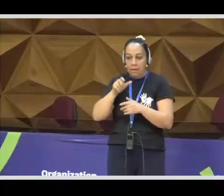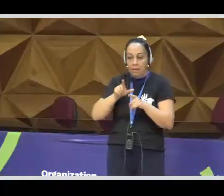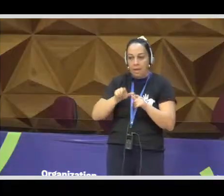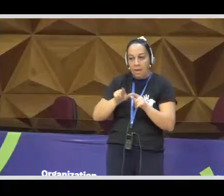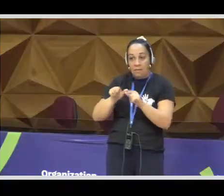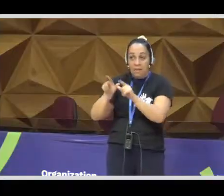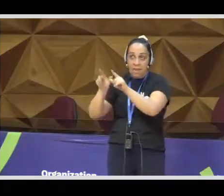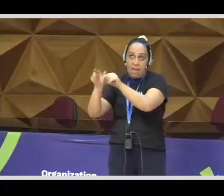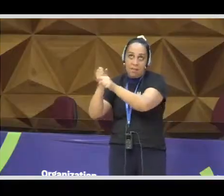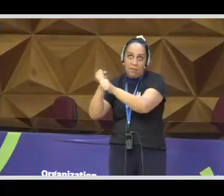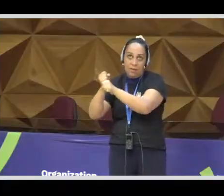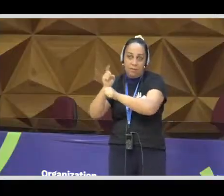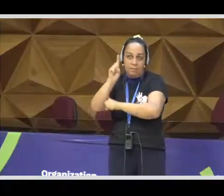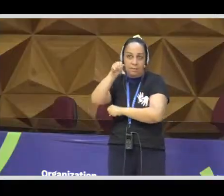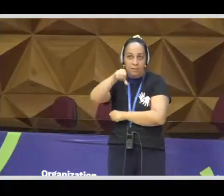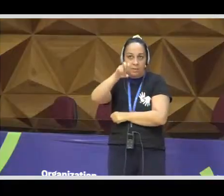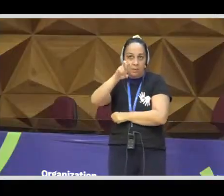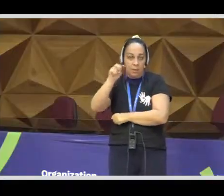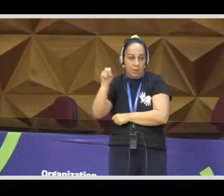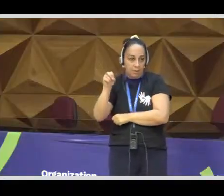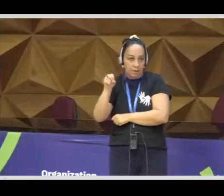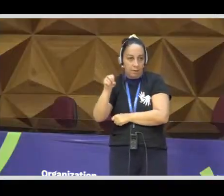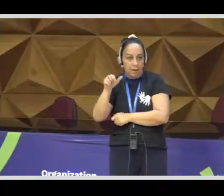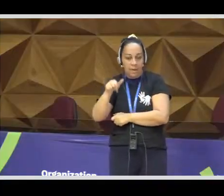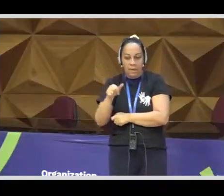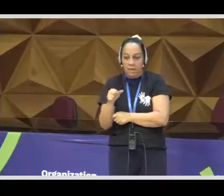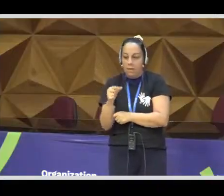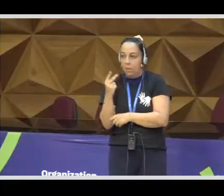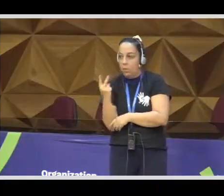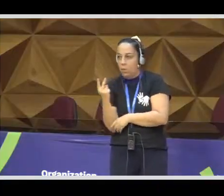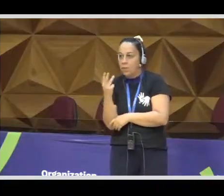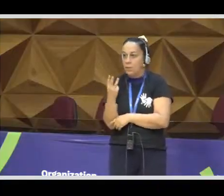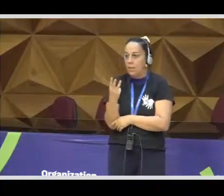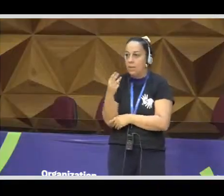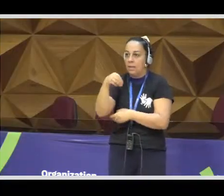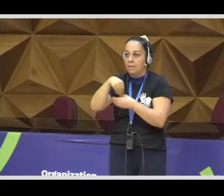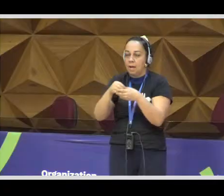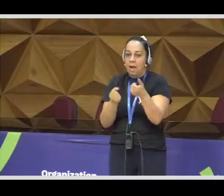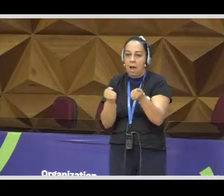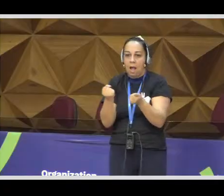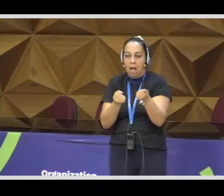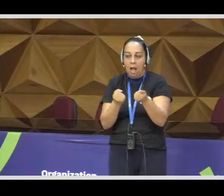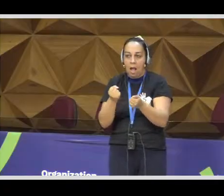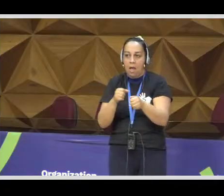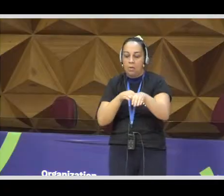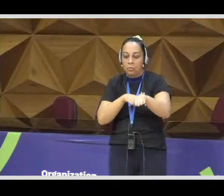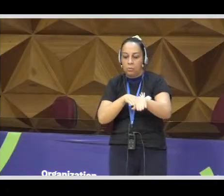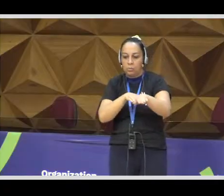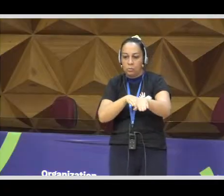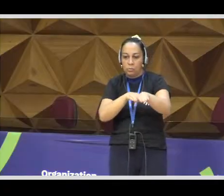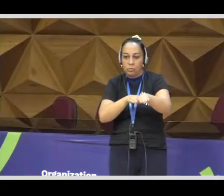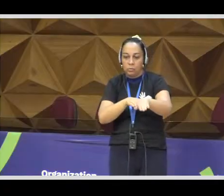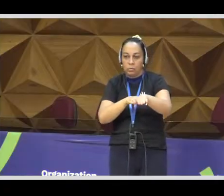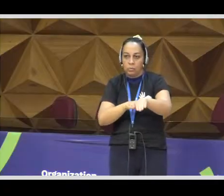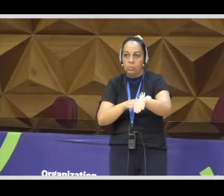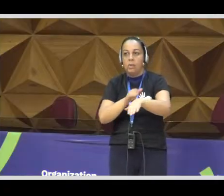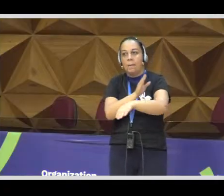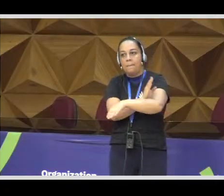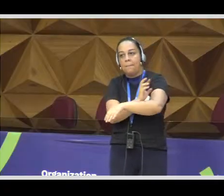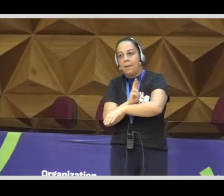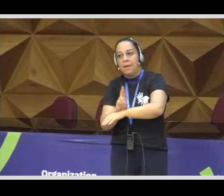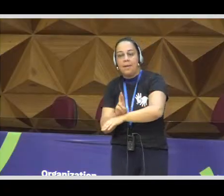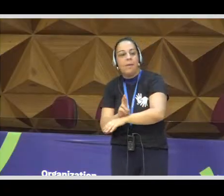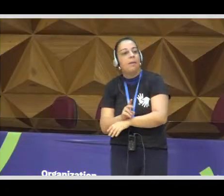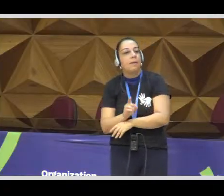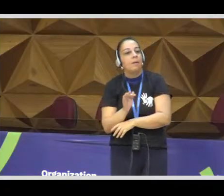got three people in the car, traveling down this highway into a futuristic city. The two people in the front have